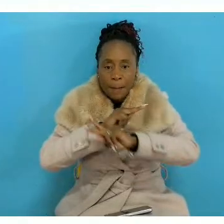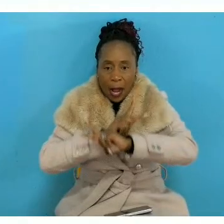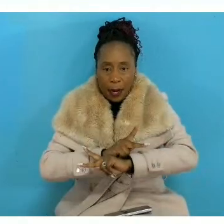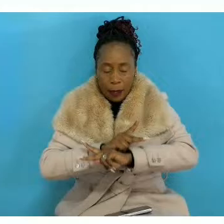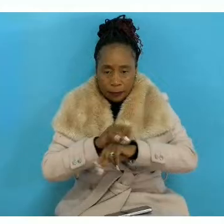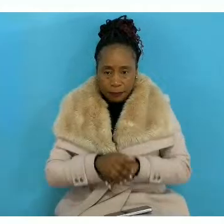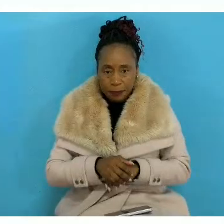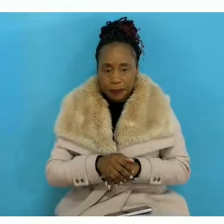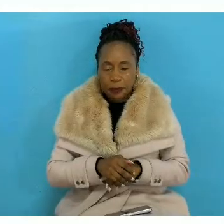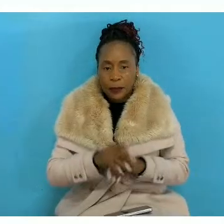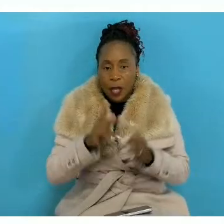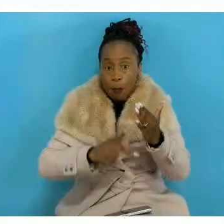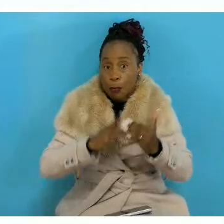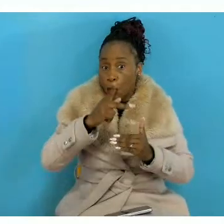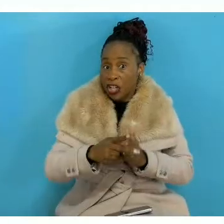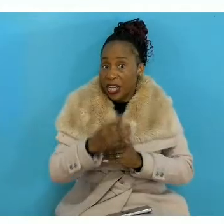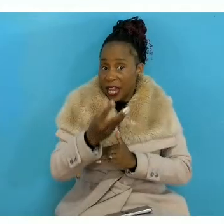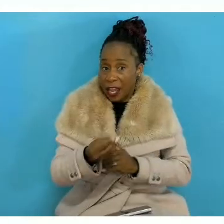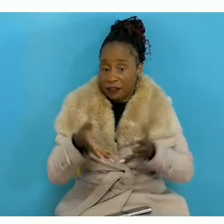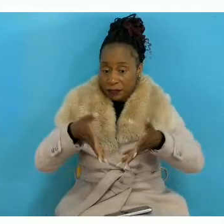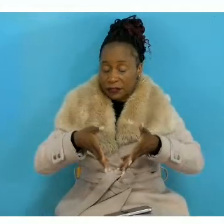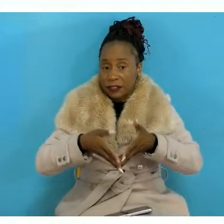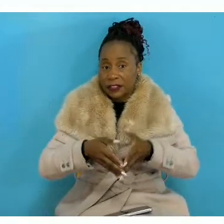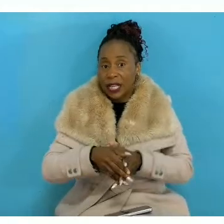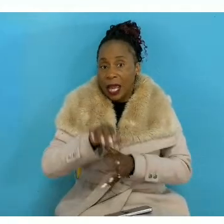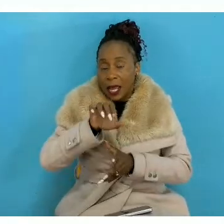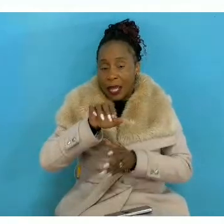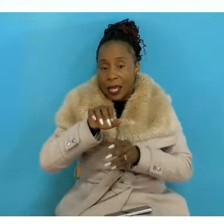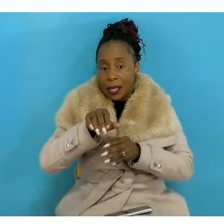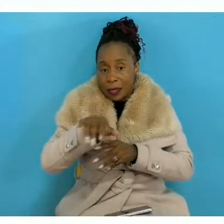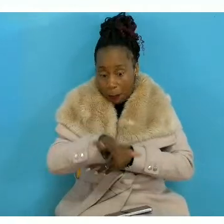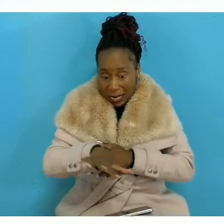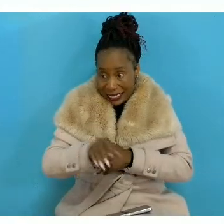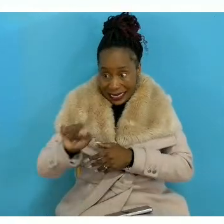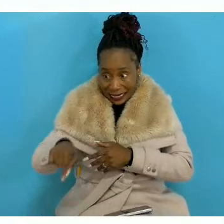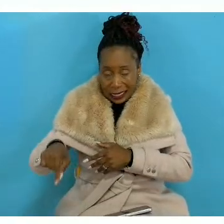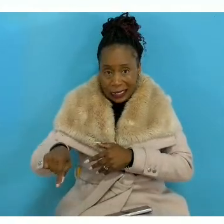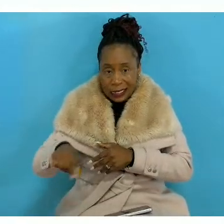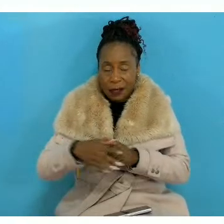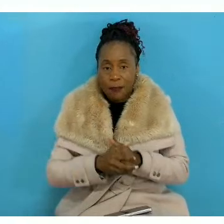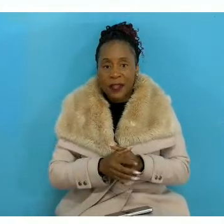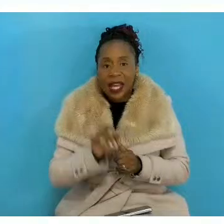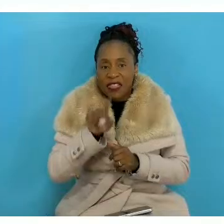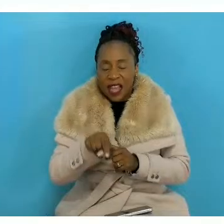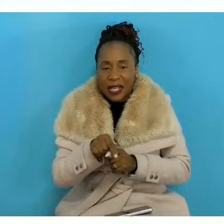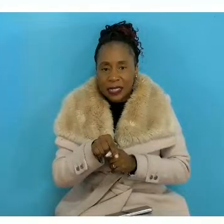project in Eldorado Park which is for food